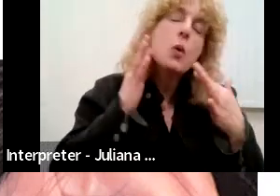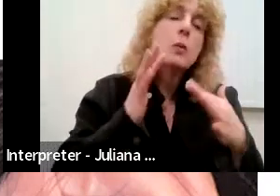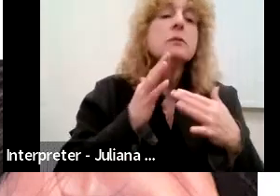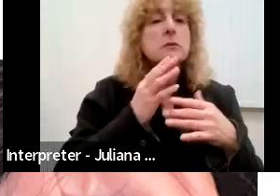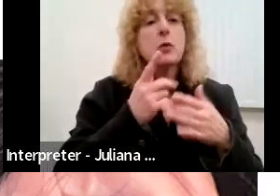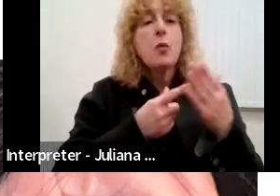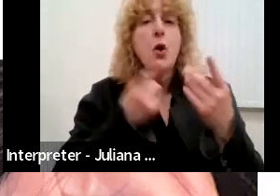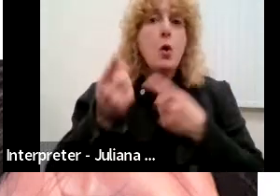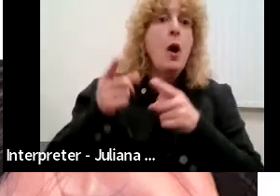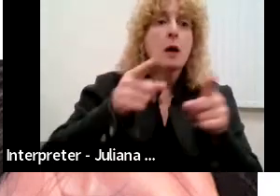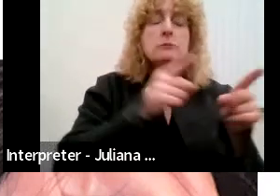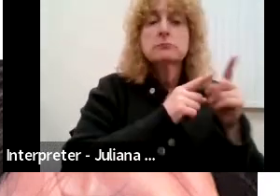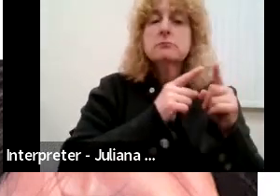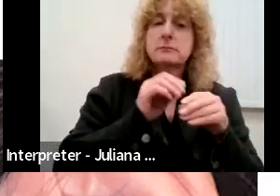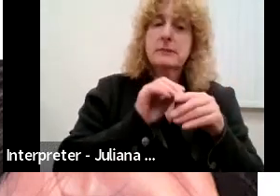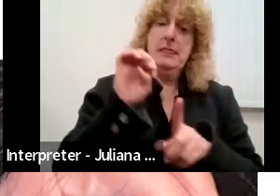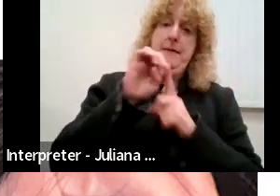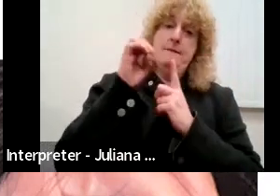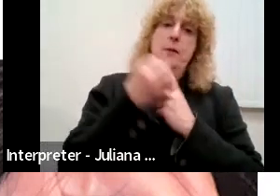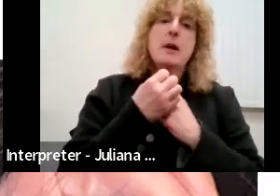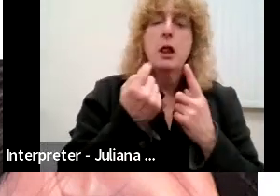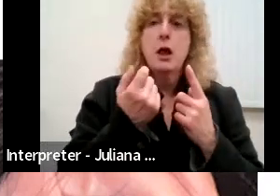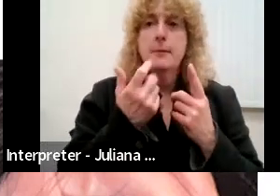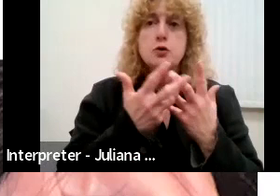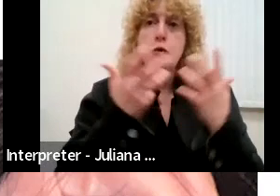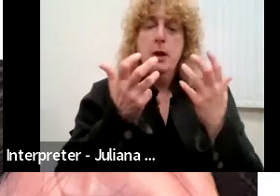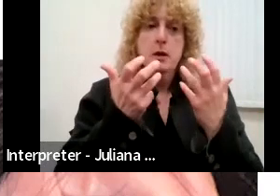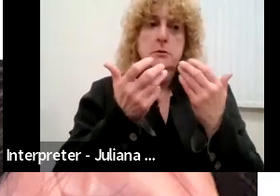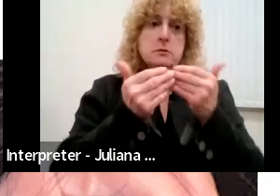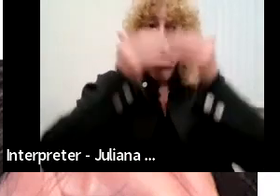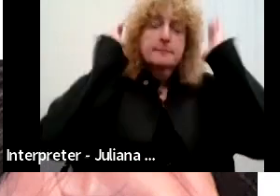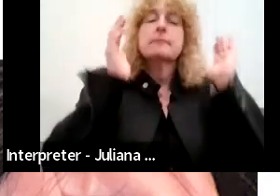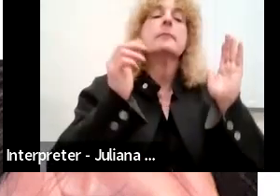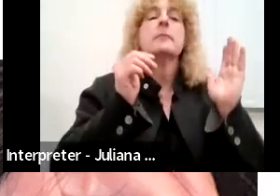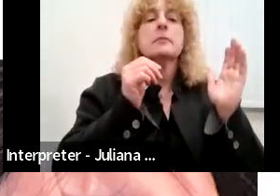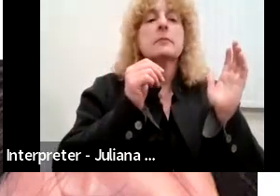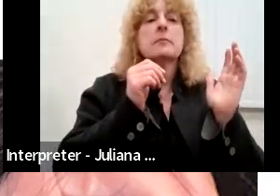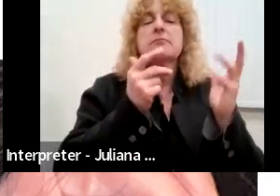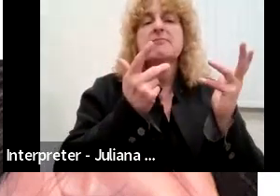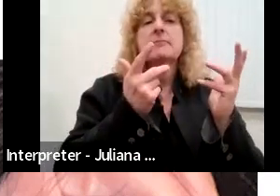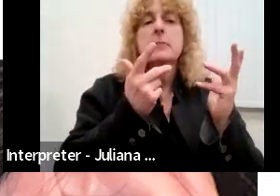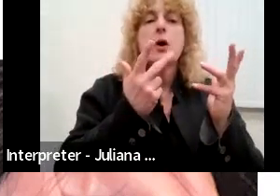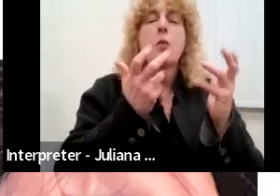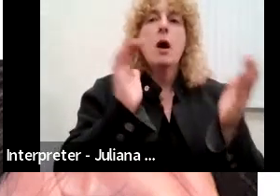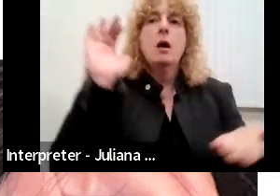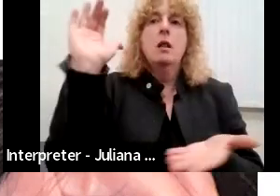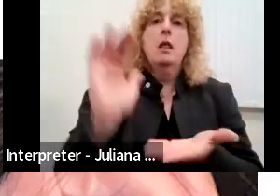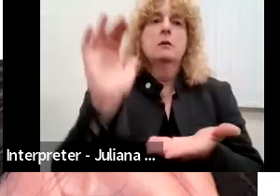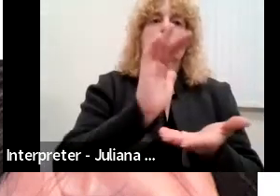going on in their environment is a little bit too heavy, but they don't want to necessarily just muffle it or